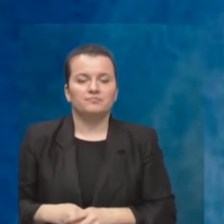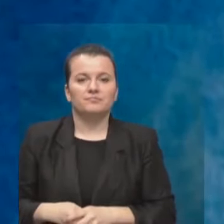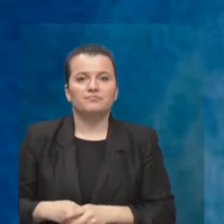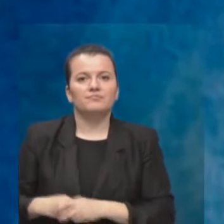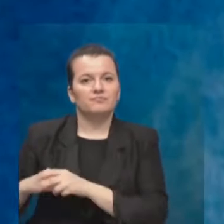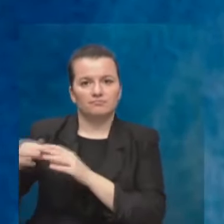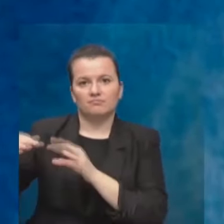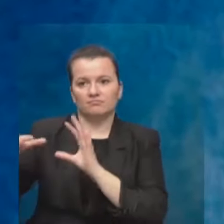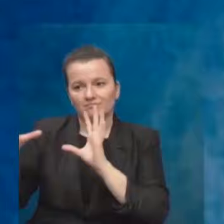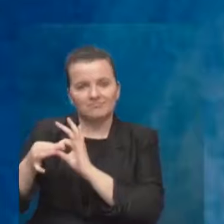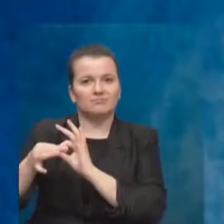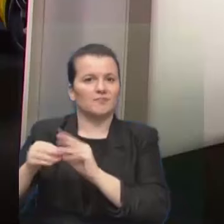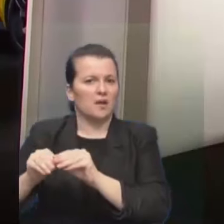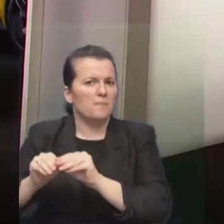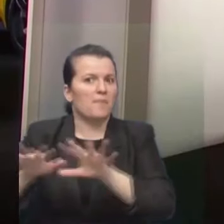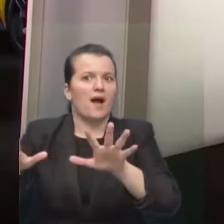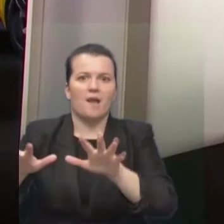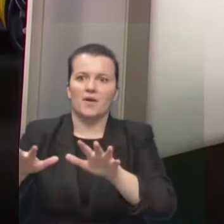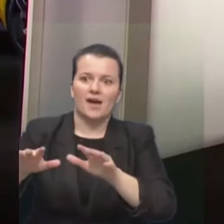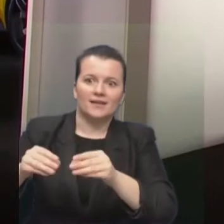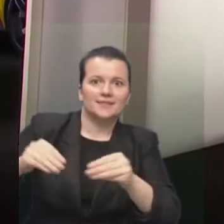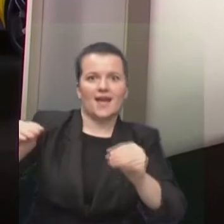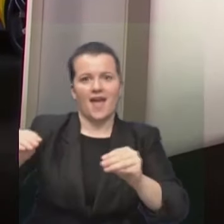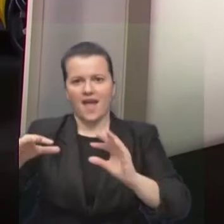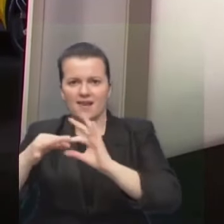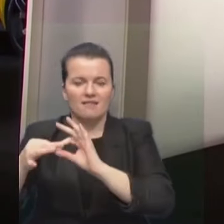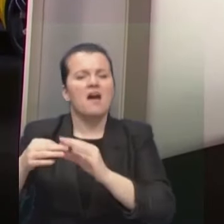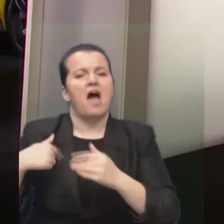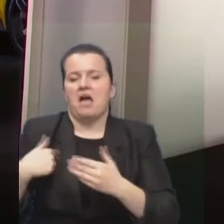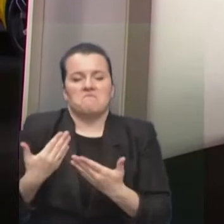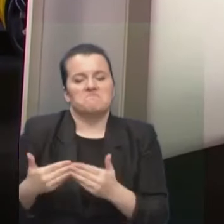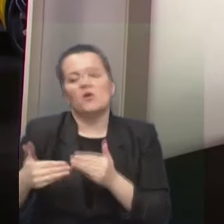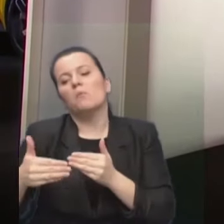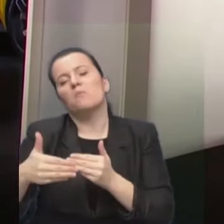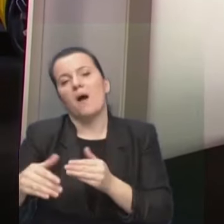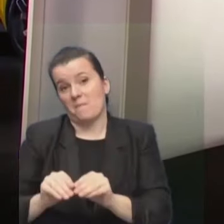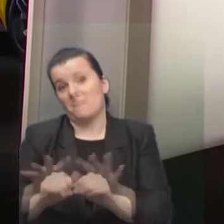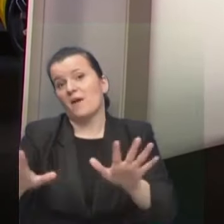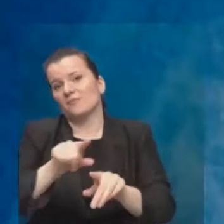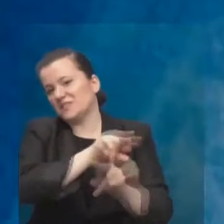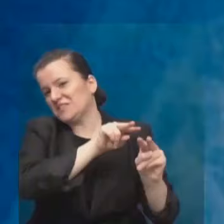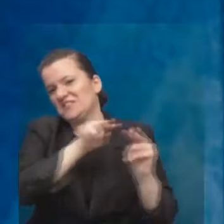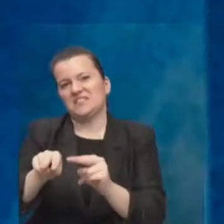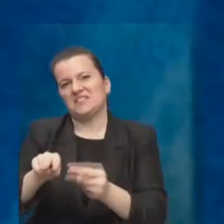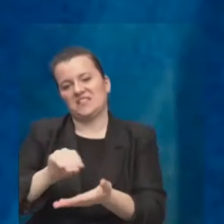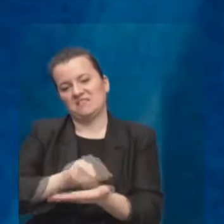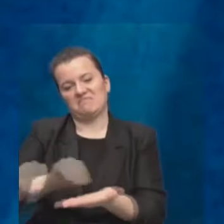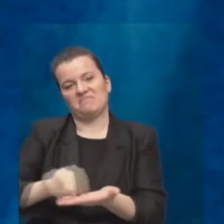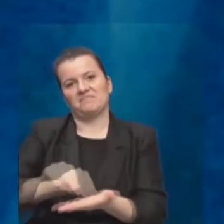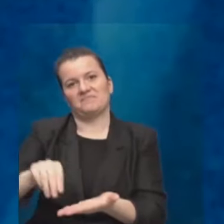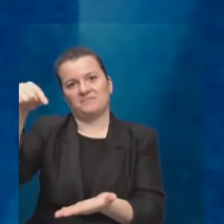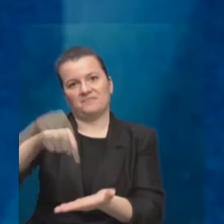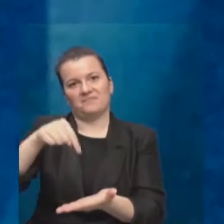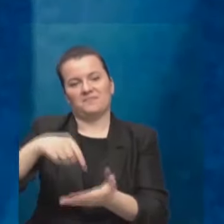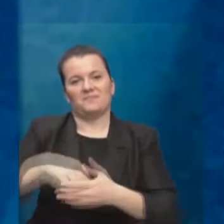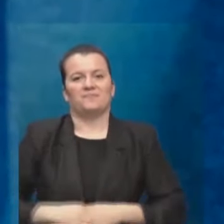be published shortly. As you know, the fiscal year for Nissan is 3 months behind our own